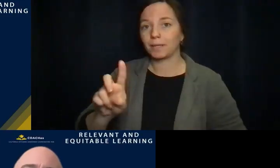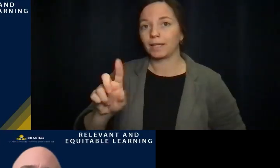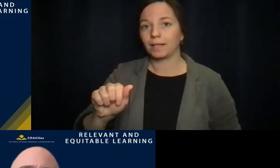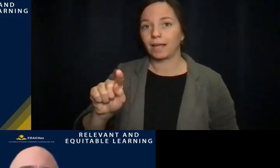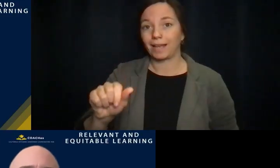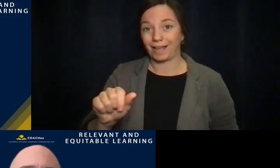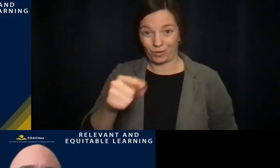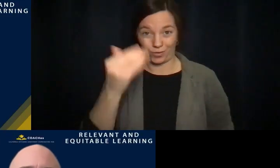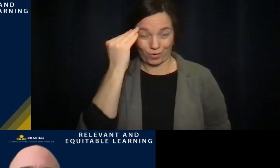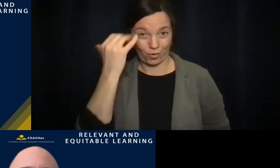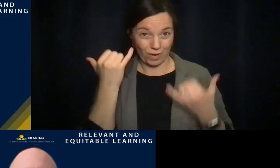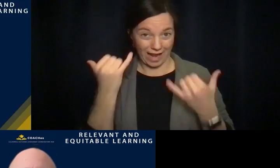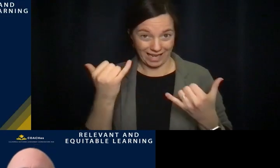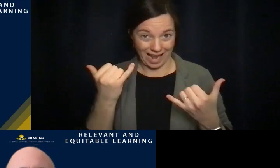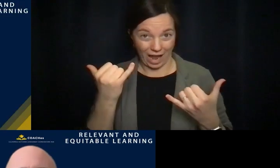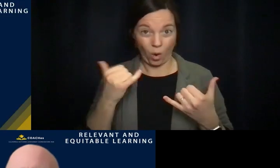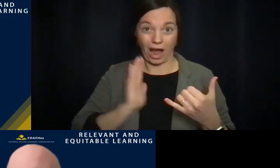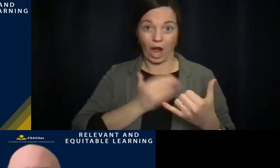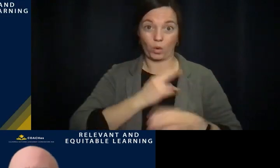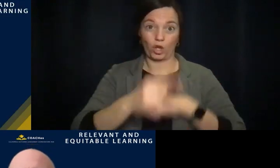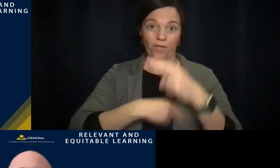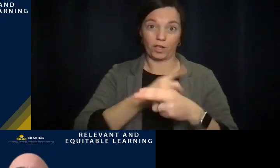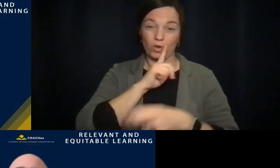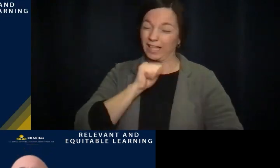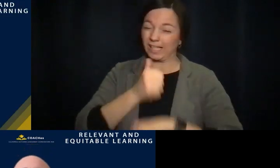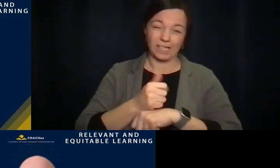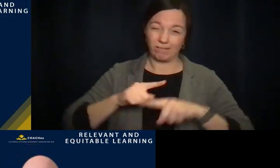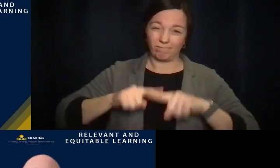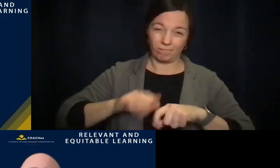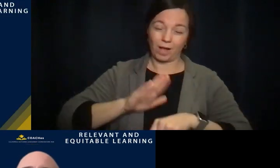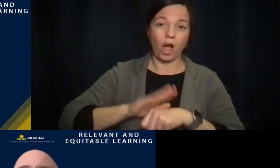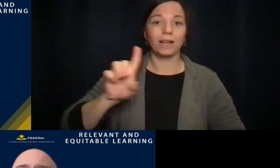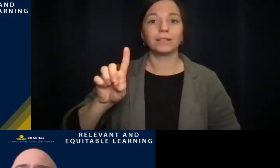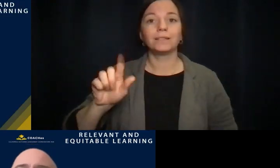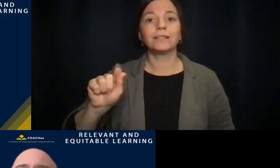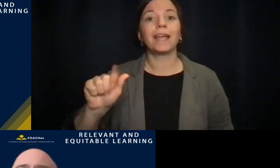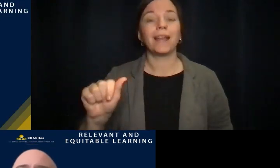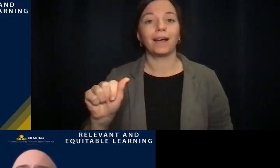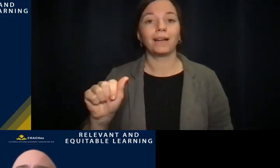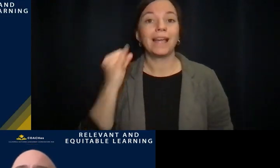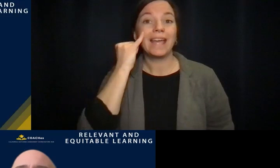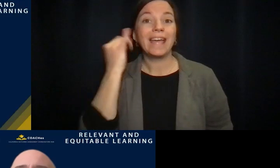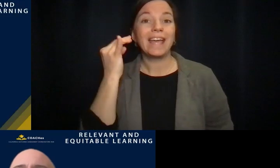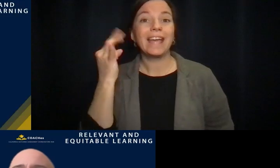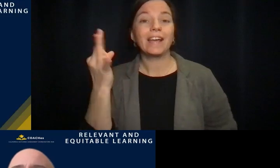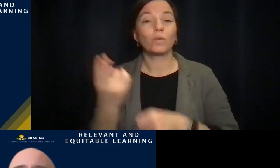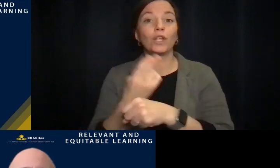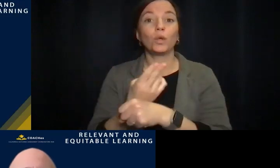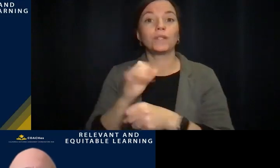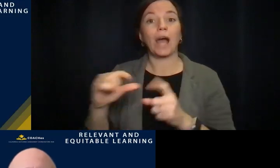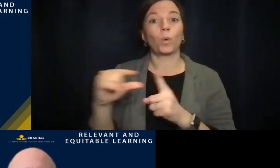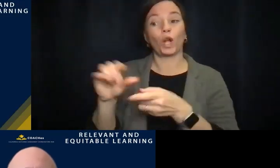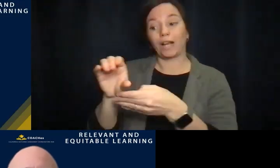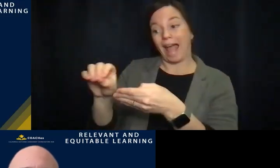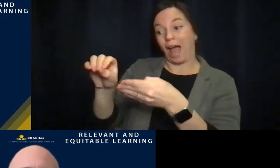this data-driven universe, right? And these days, as long as we use the word outcome in a conversation, then